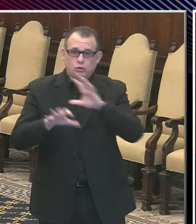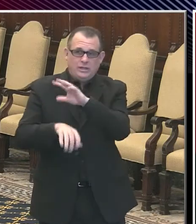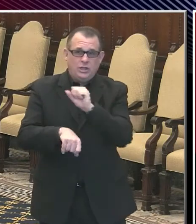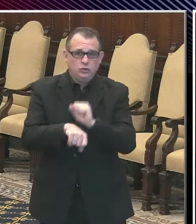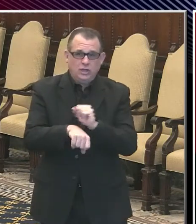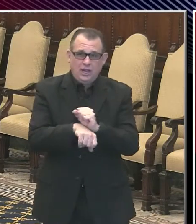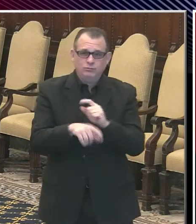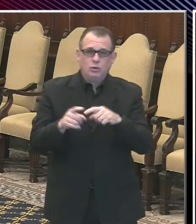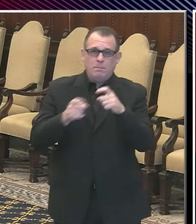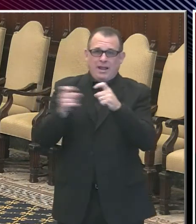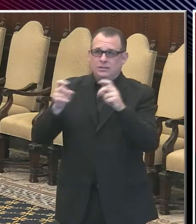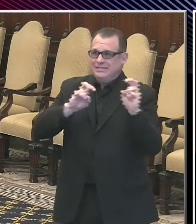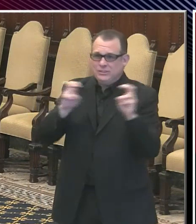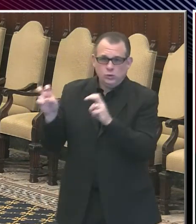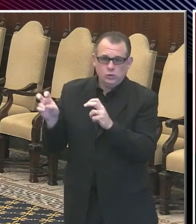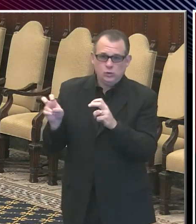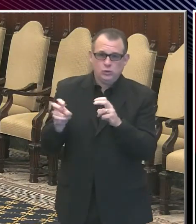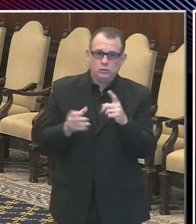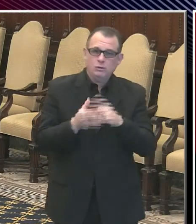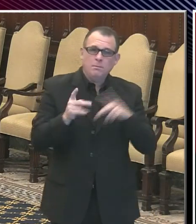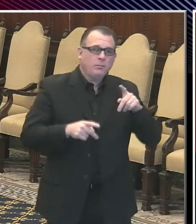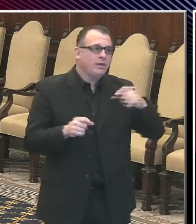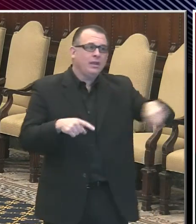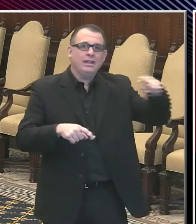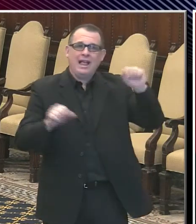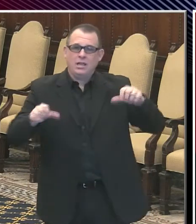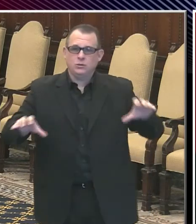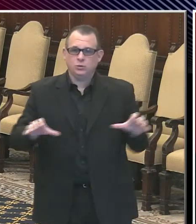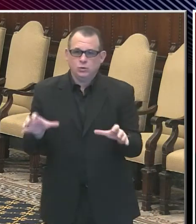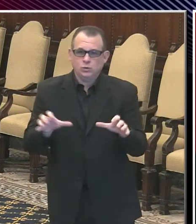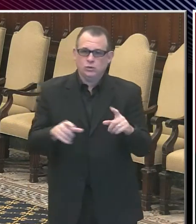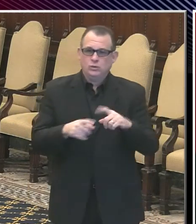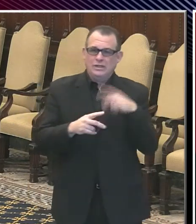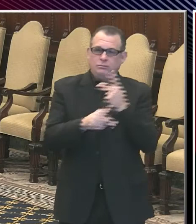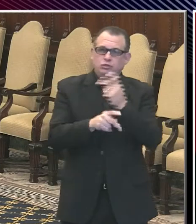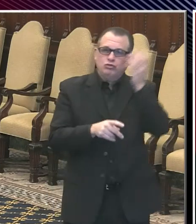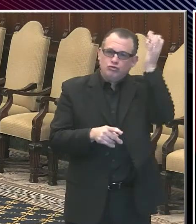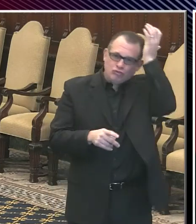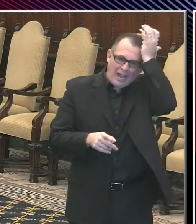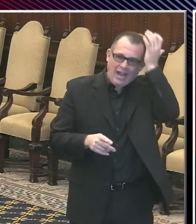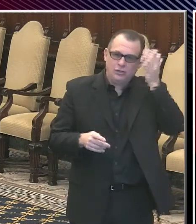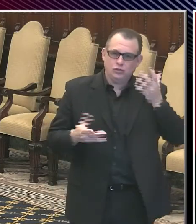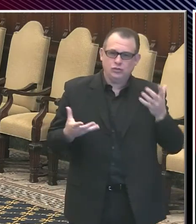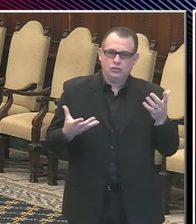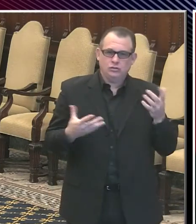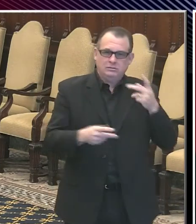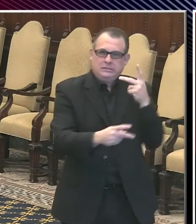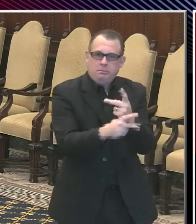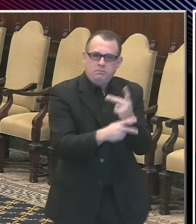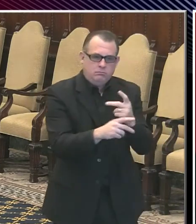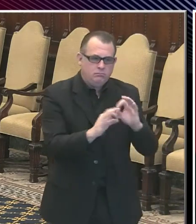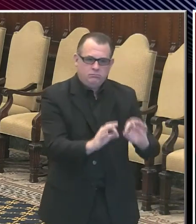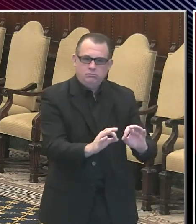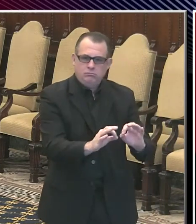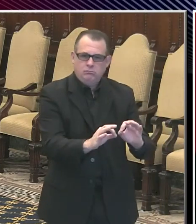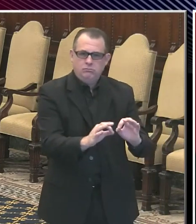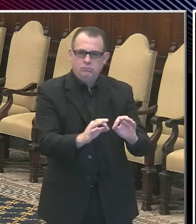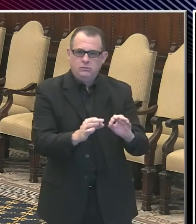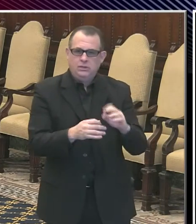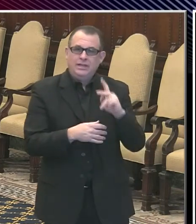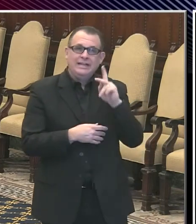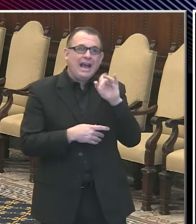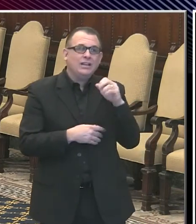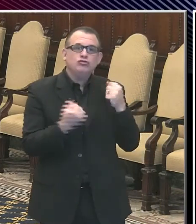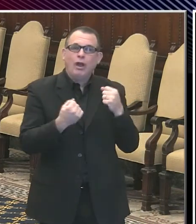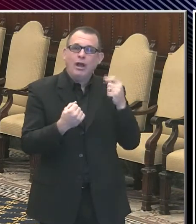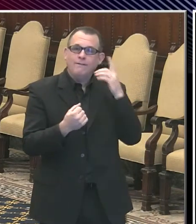like to know what citizens can do on their part to keep the trash issue at hand, especially in areas such as Kelly Drive, excuse me. Well, first